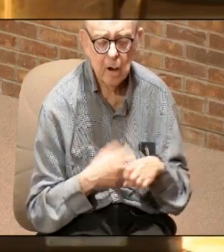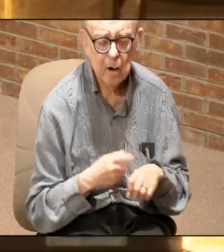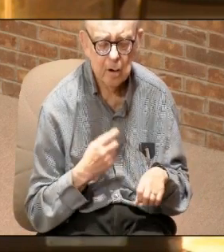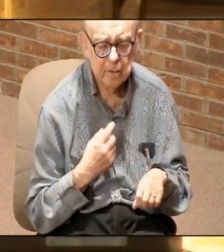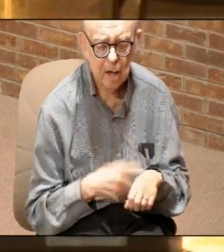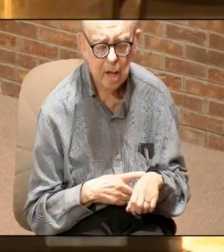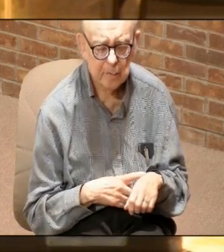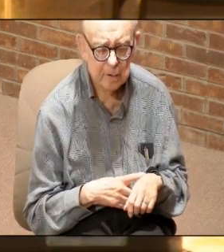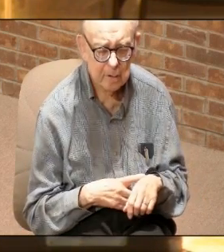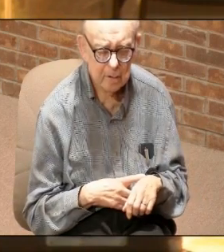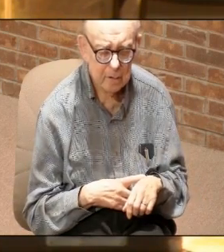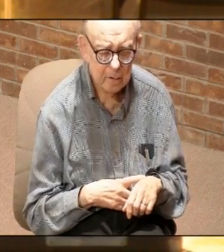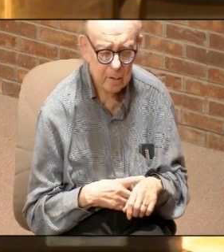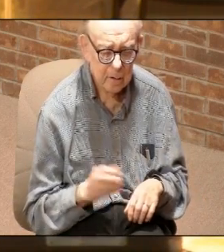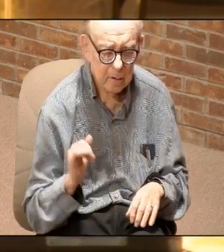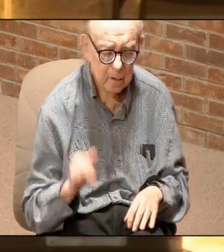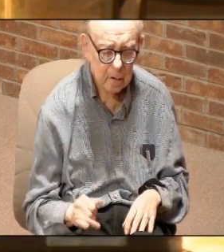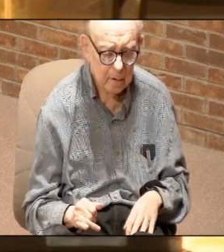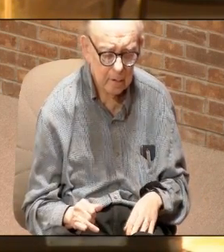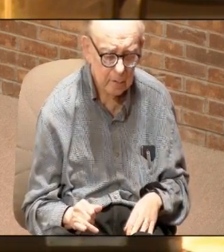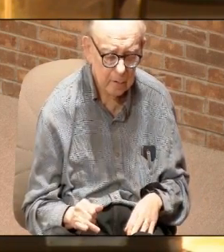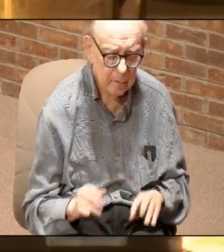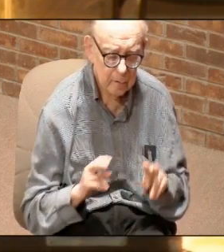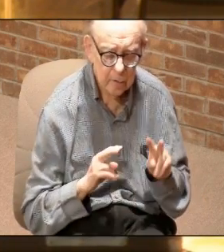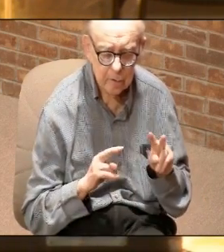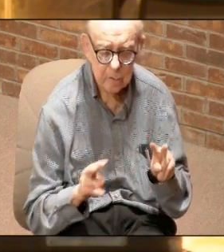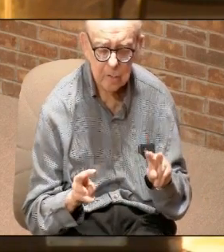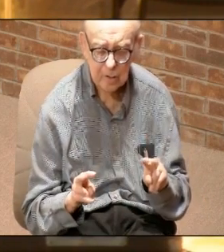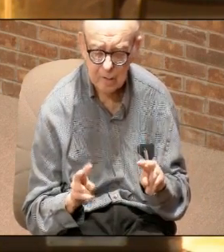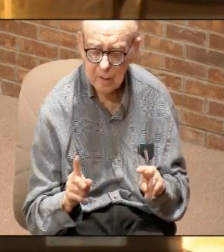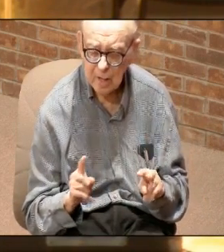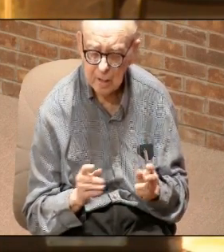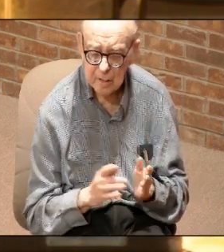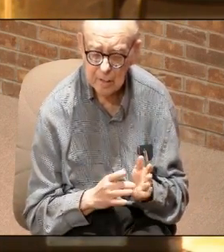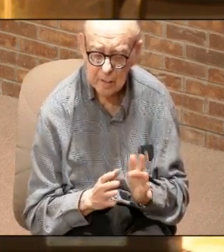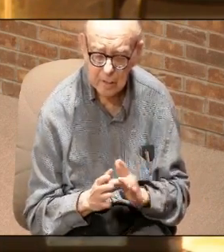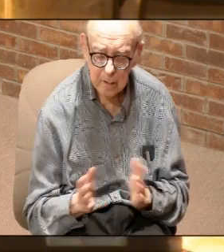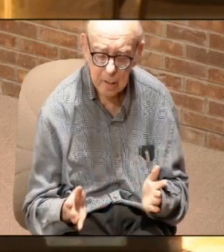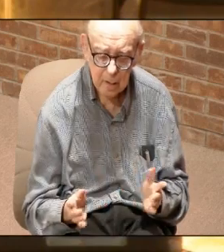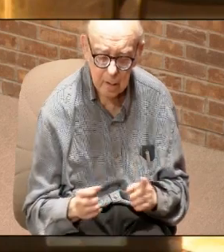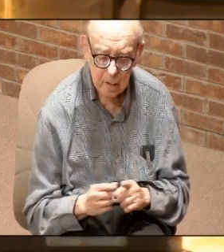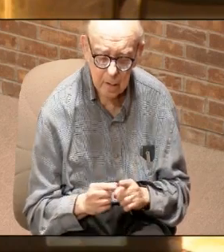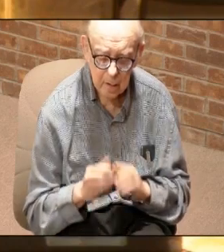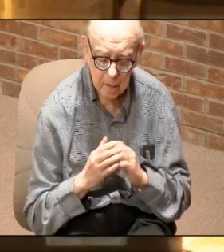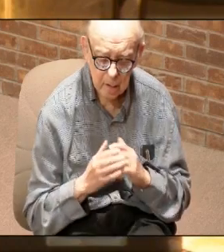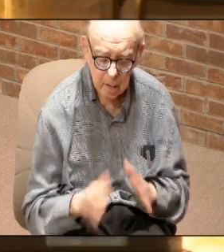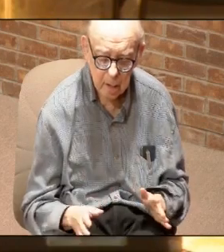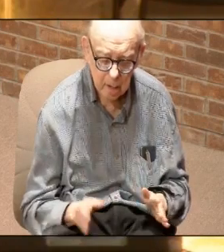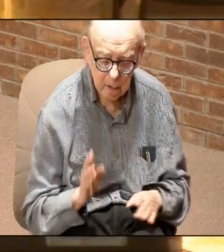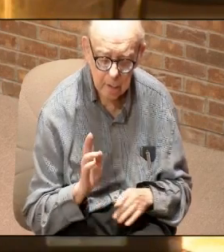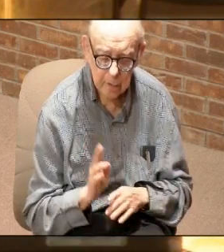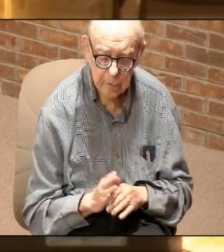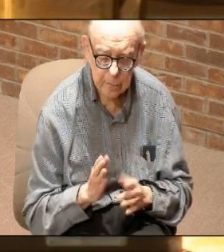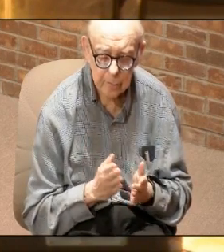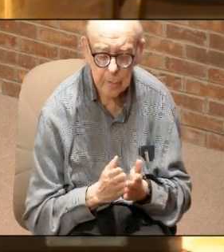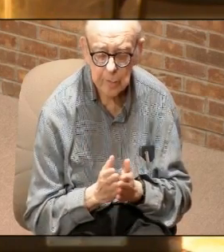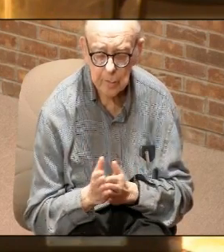time. And yet when you look at the Bible, the word peace is used